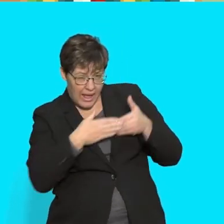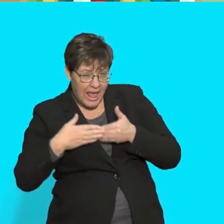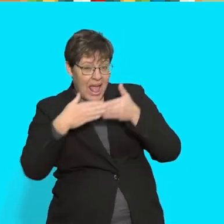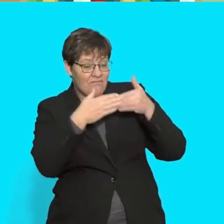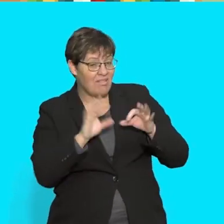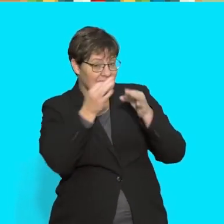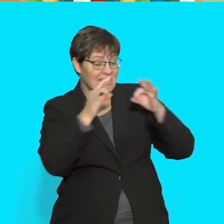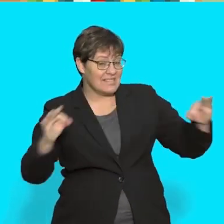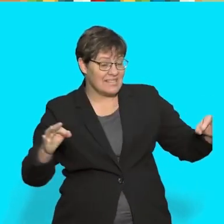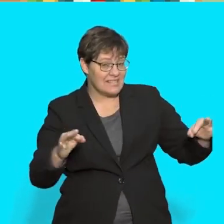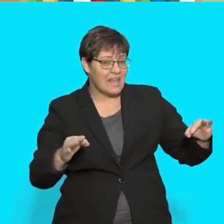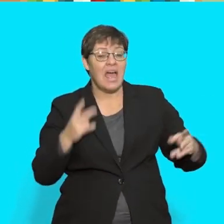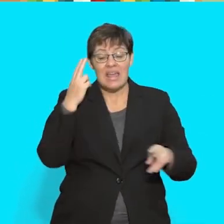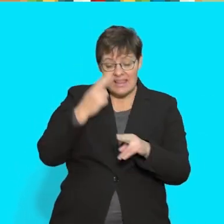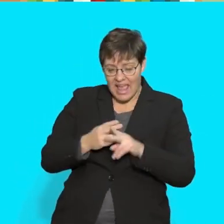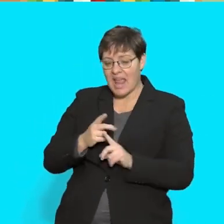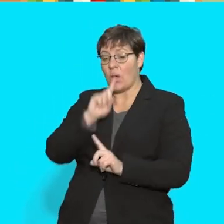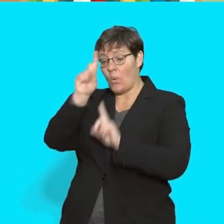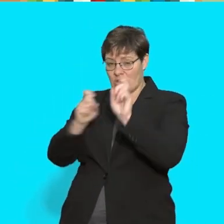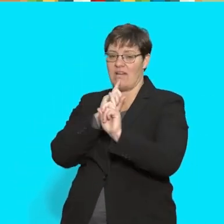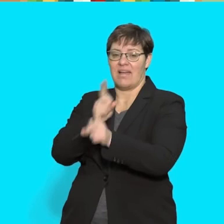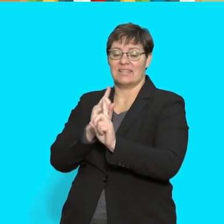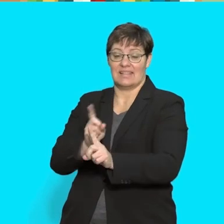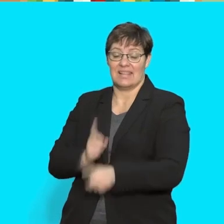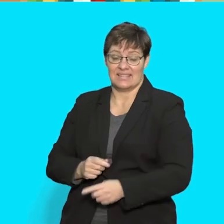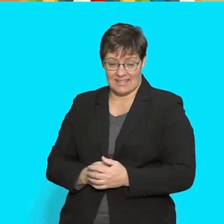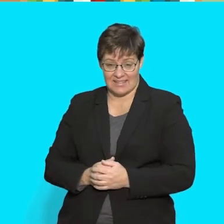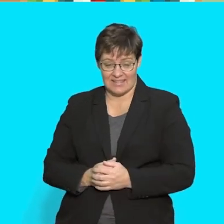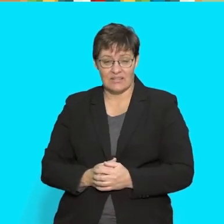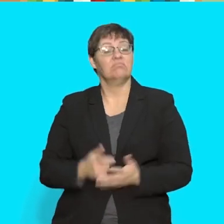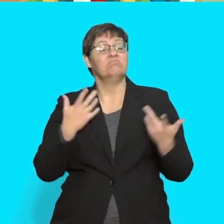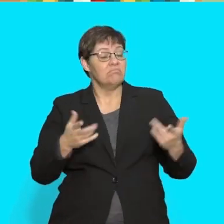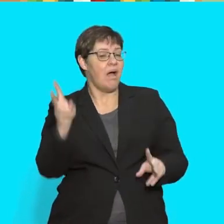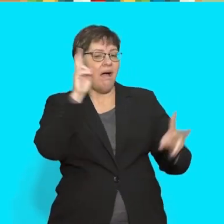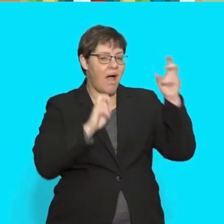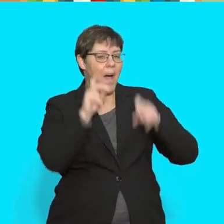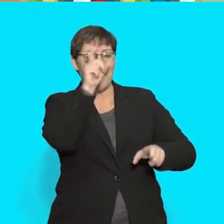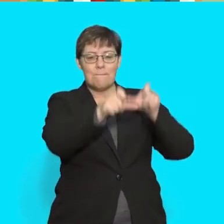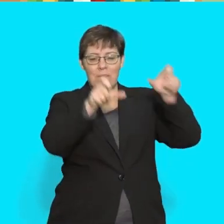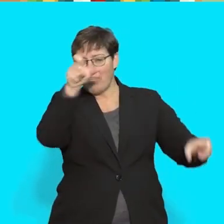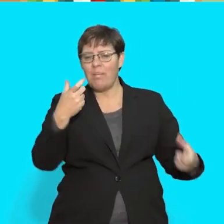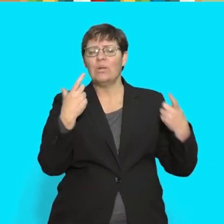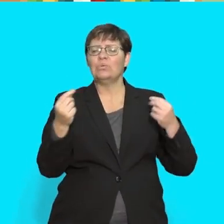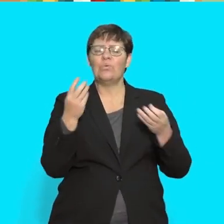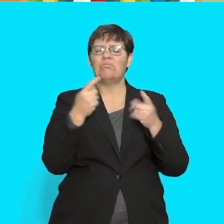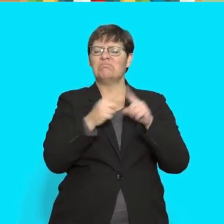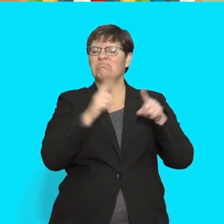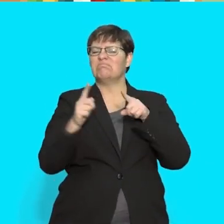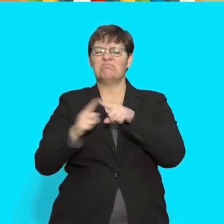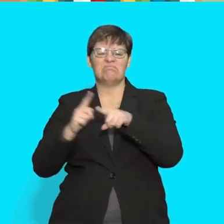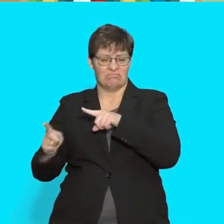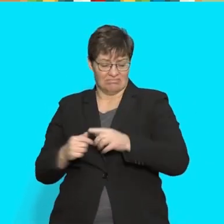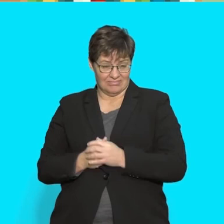sentence and then answer the questions. We are going to hear about people doing different things. Listen and try